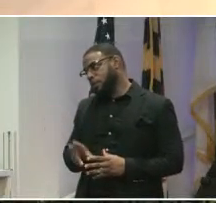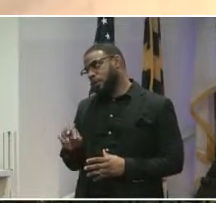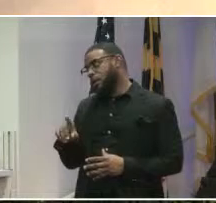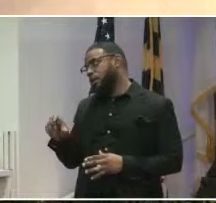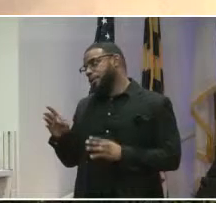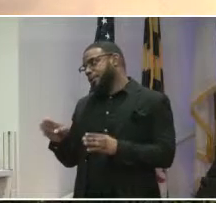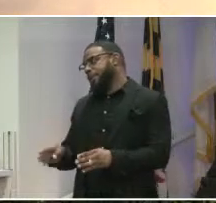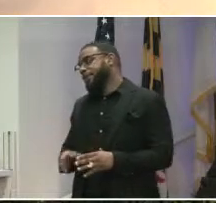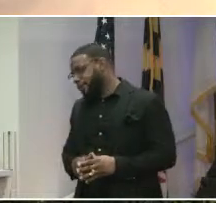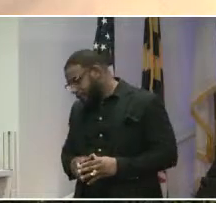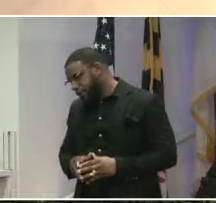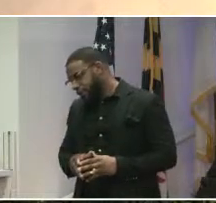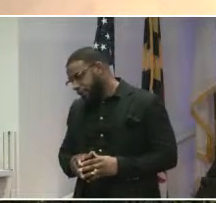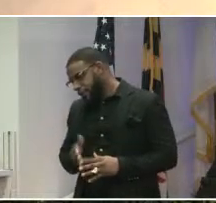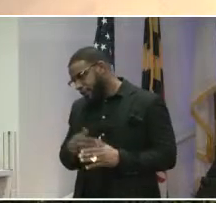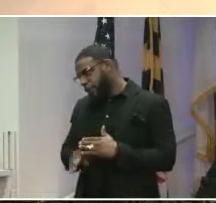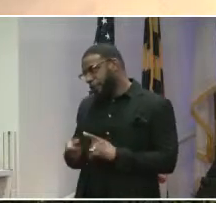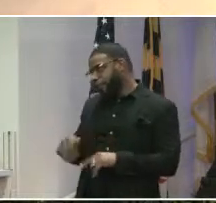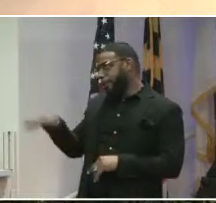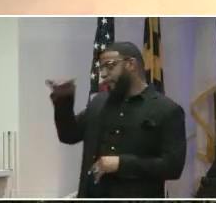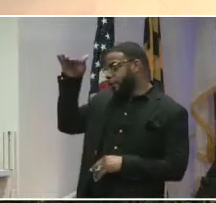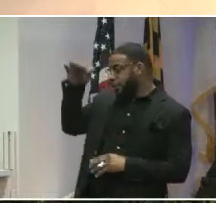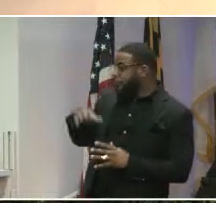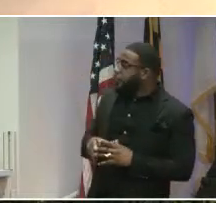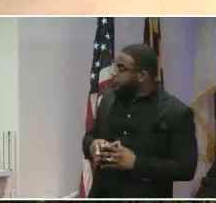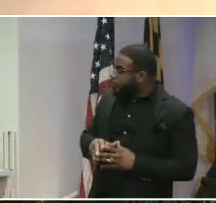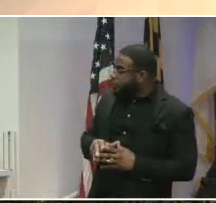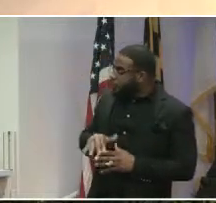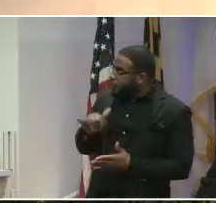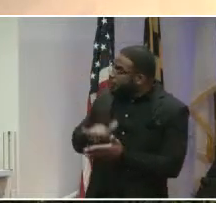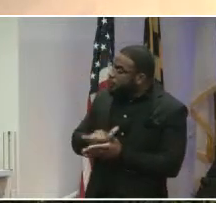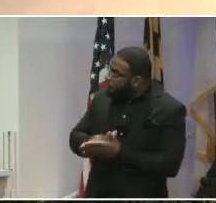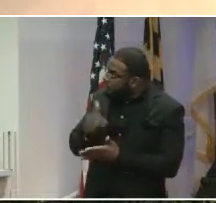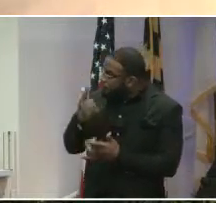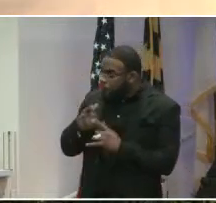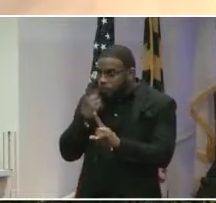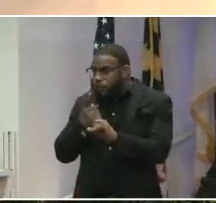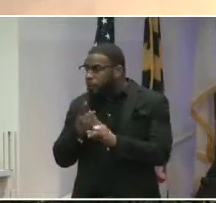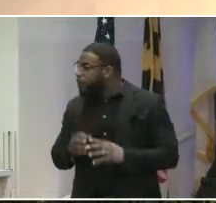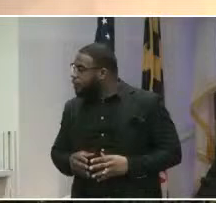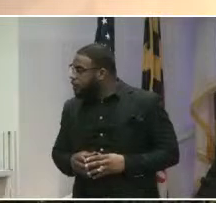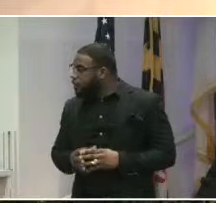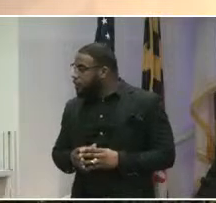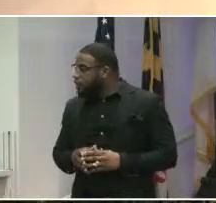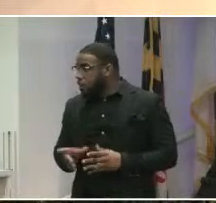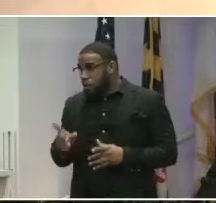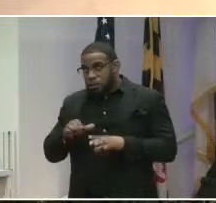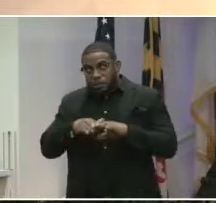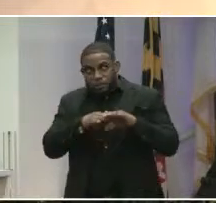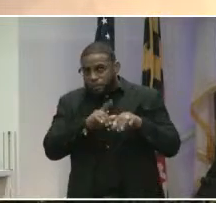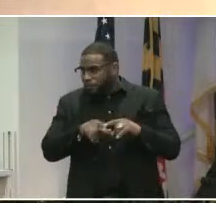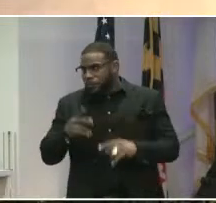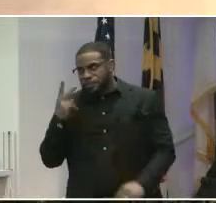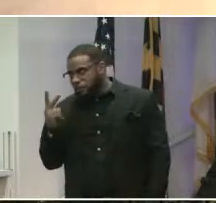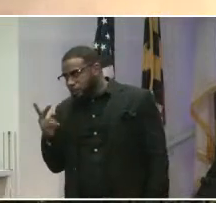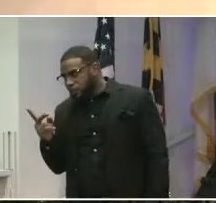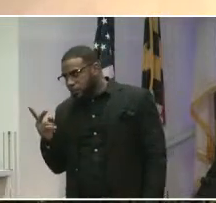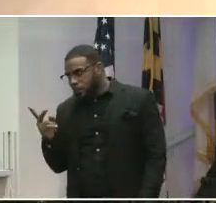unless a person is born from above, it's not possible to see what I'm pointing to. You can talk, but you can't see